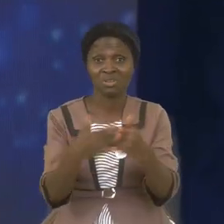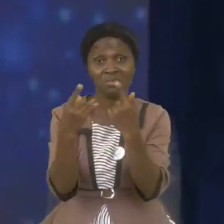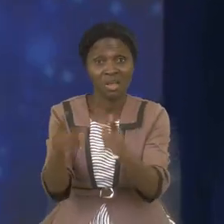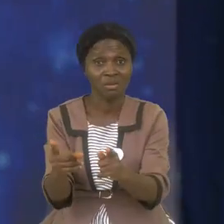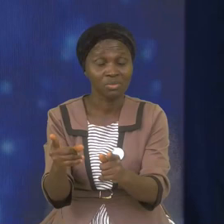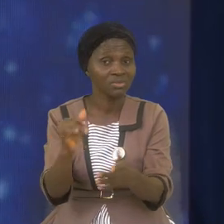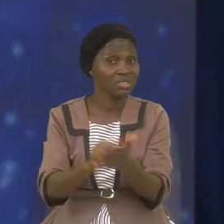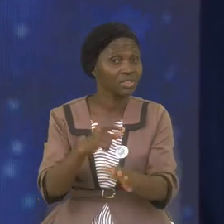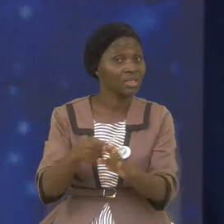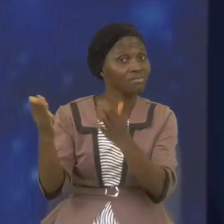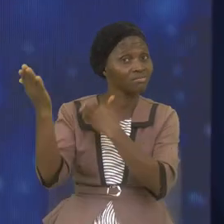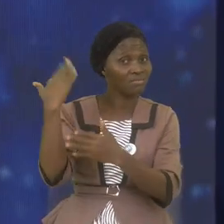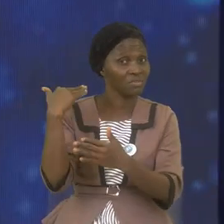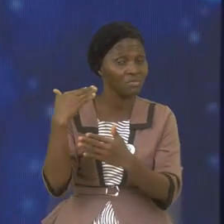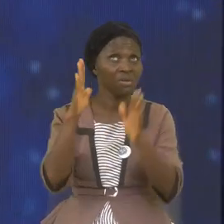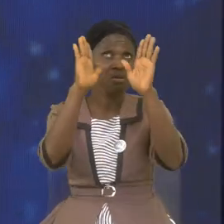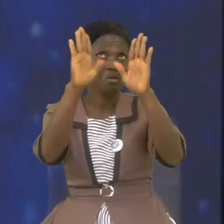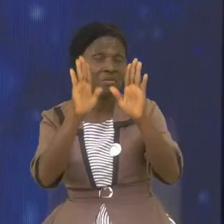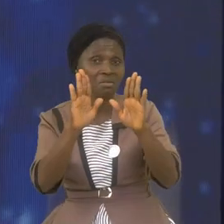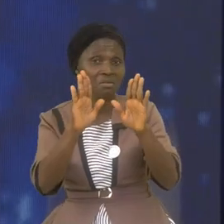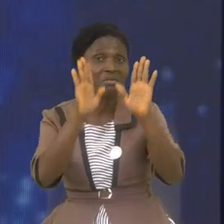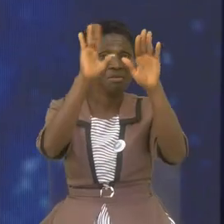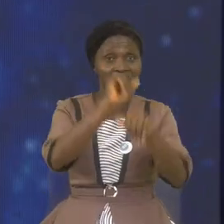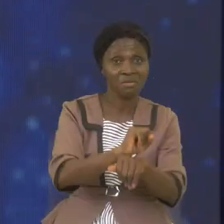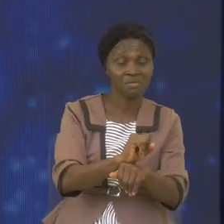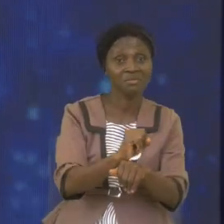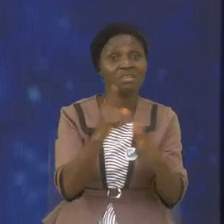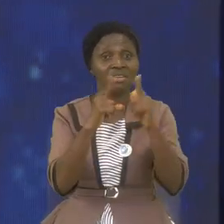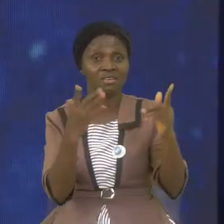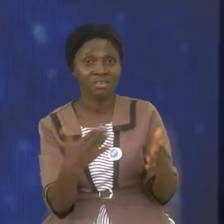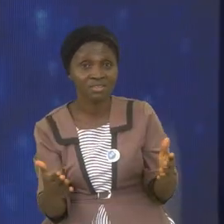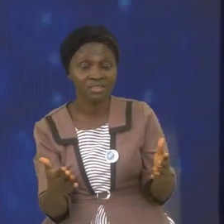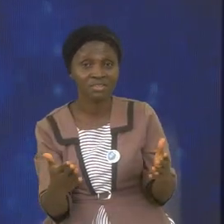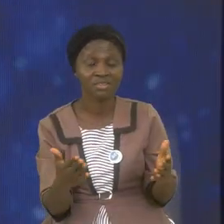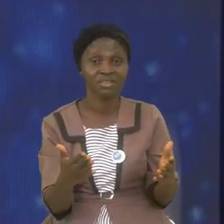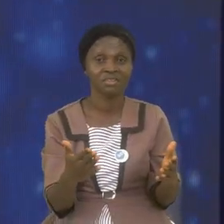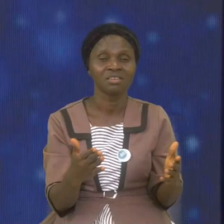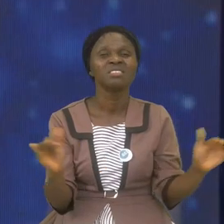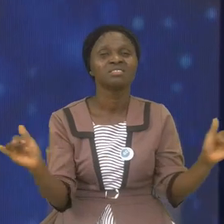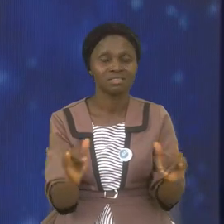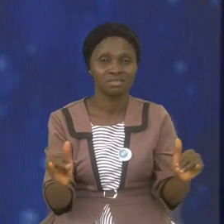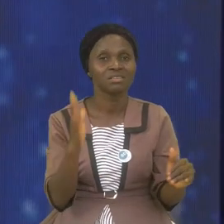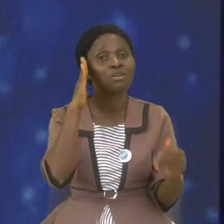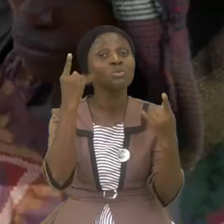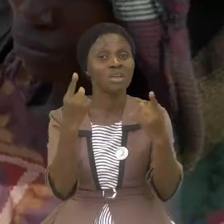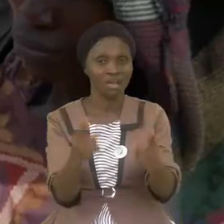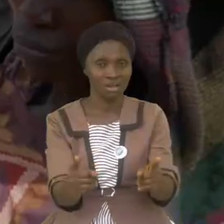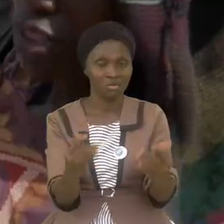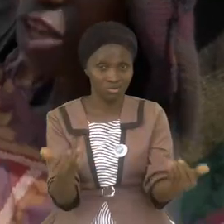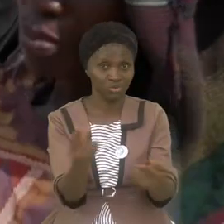things, great things, miraculous signs and wonders, the same will happen